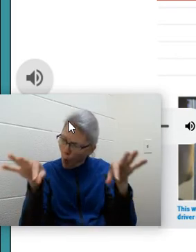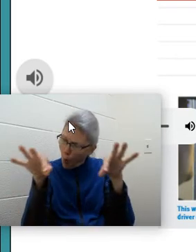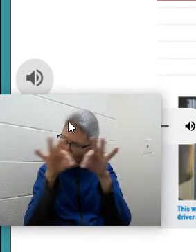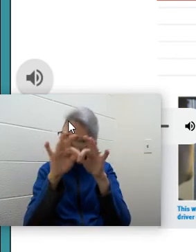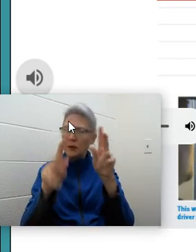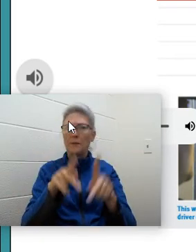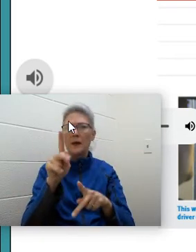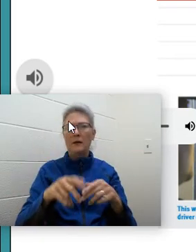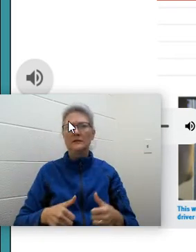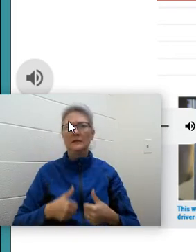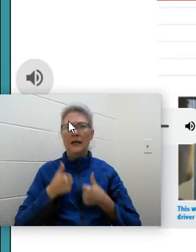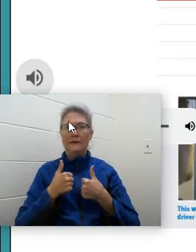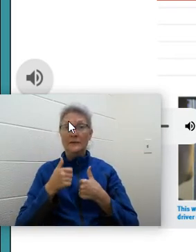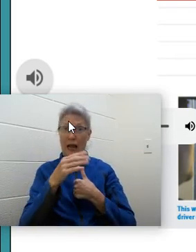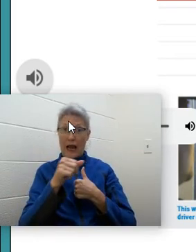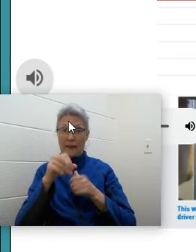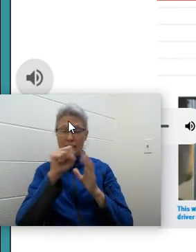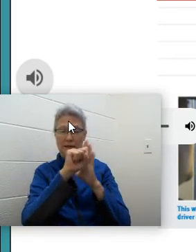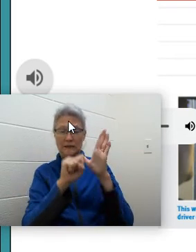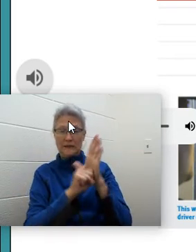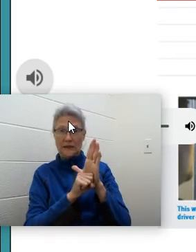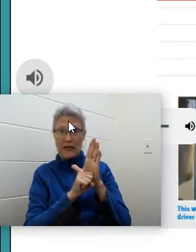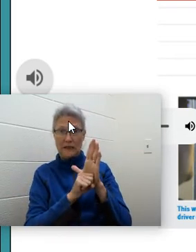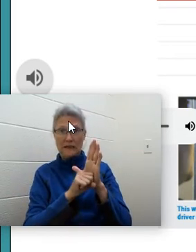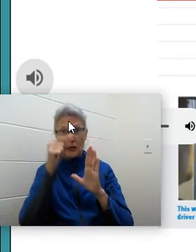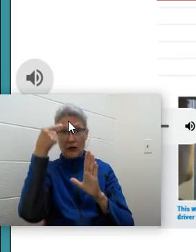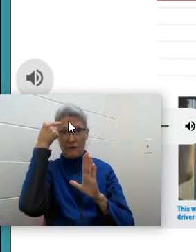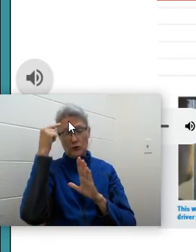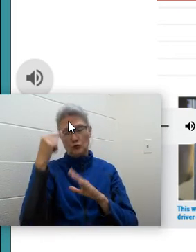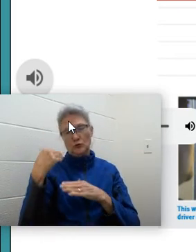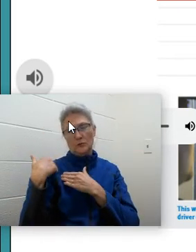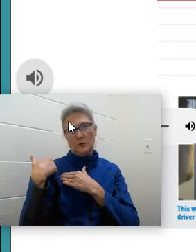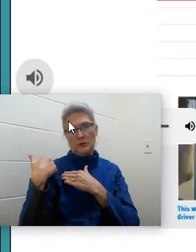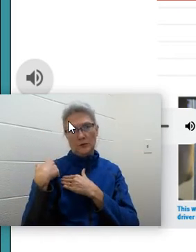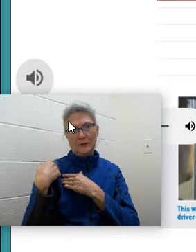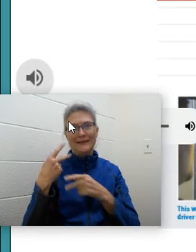lives, and it is the state government's job to take care of it.